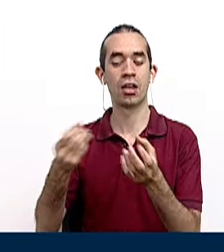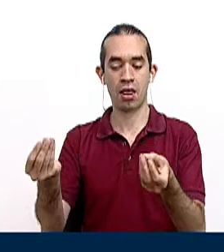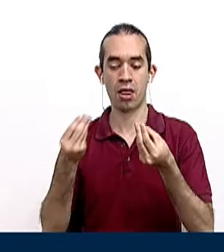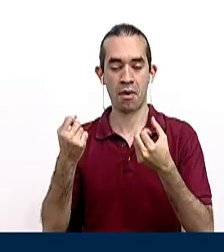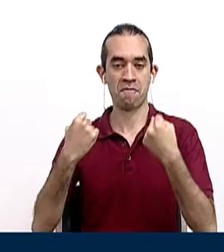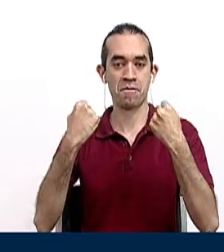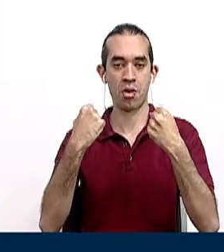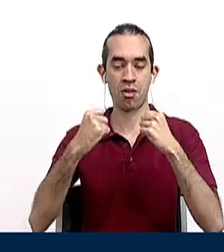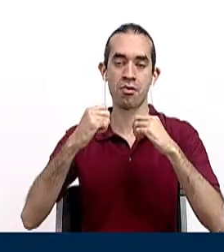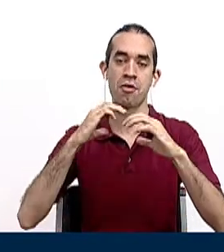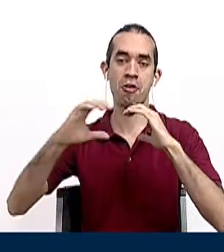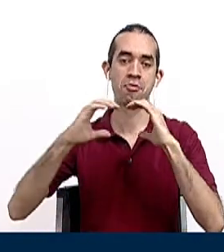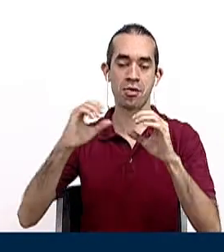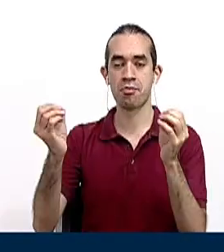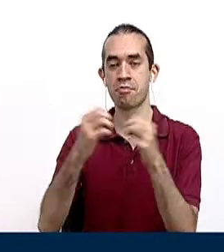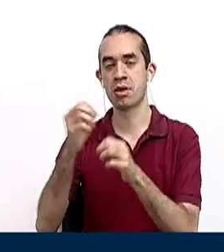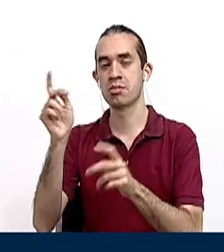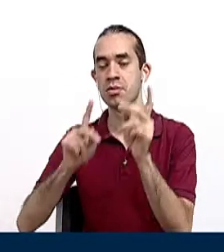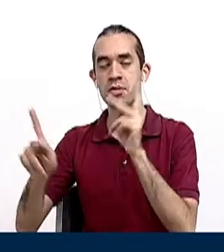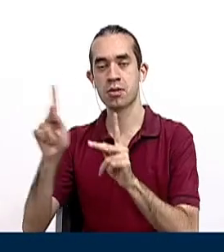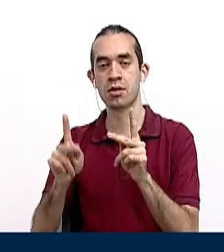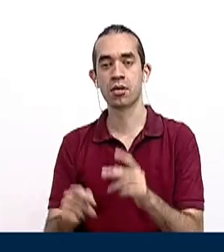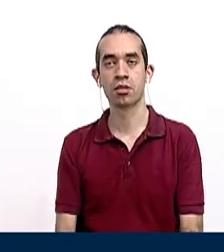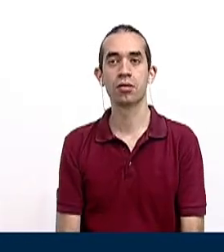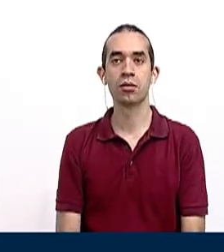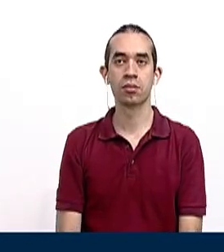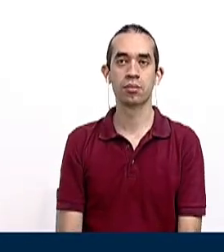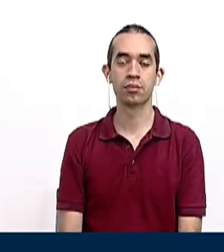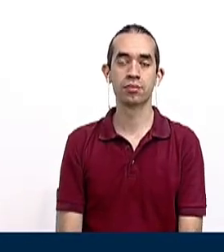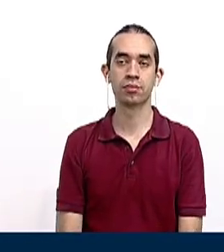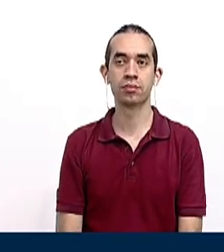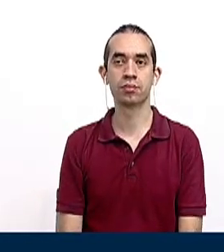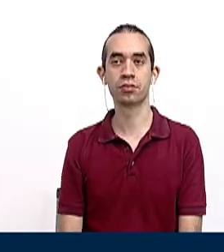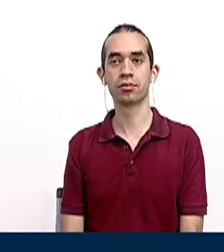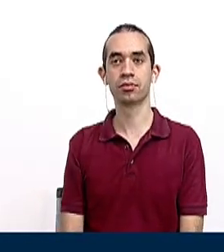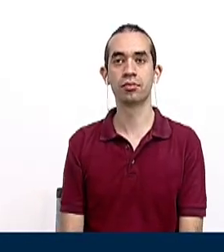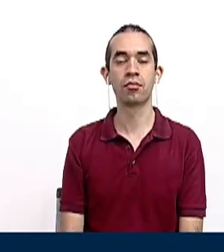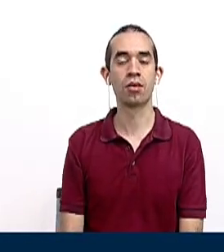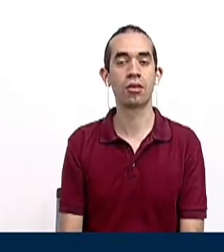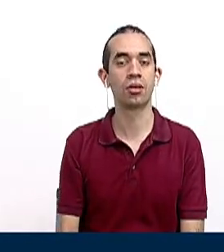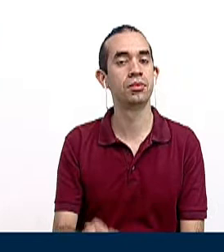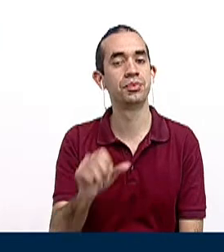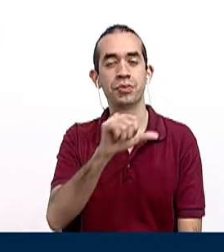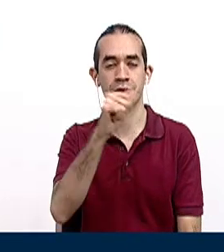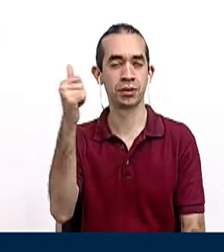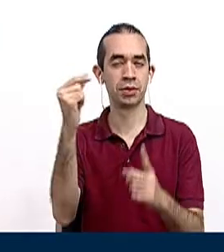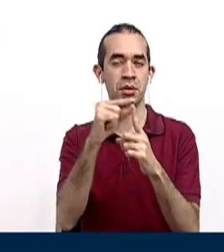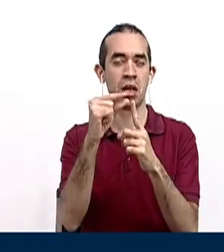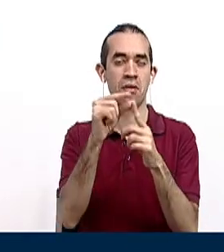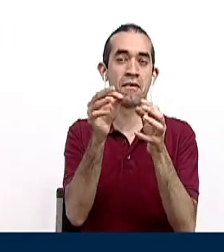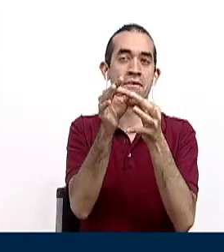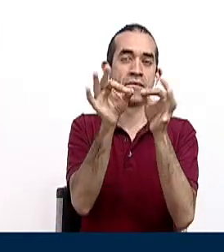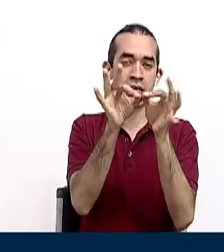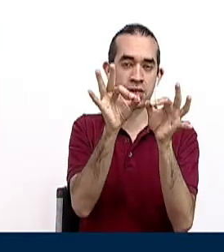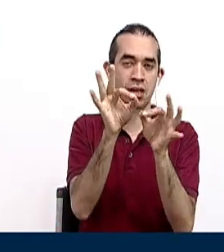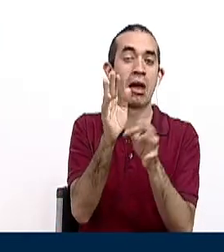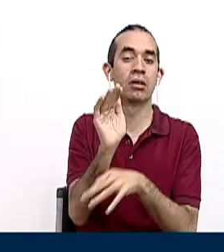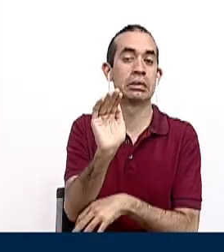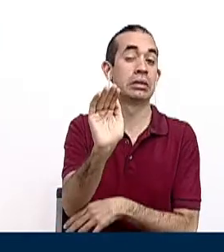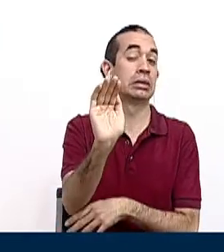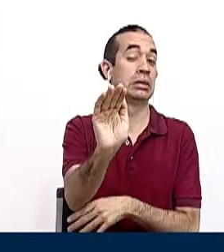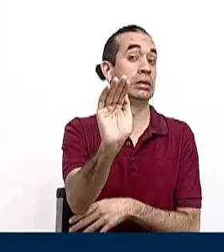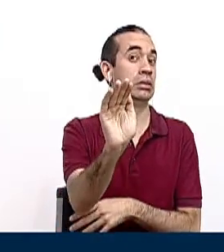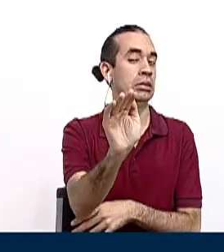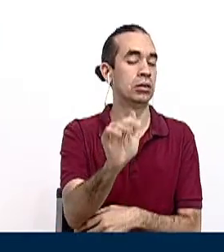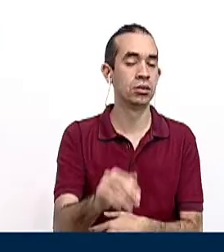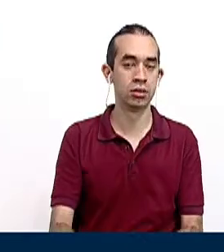to communicate with more people. Another word, or in this case a phrase, is plant a